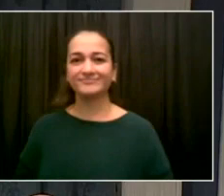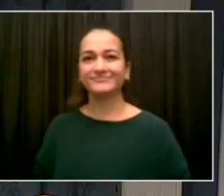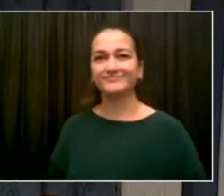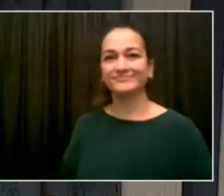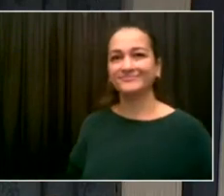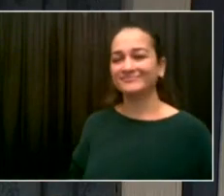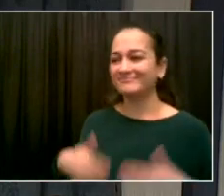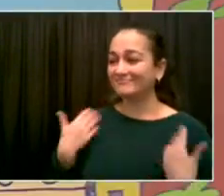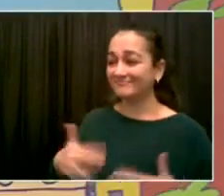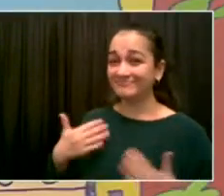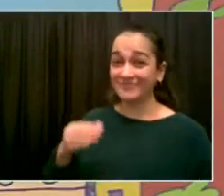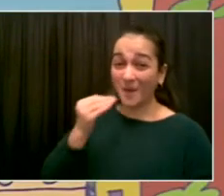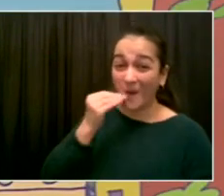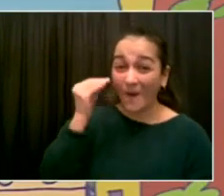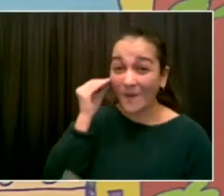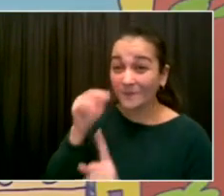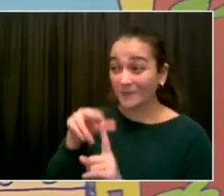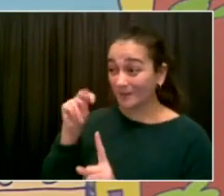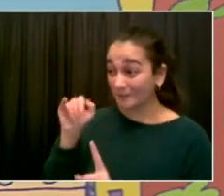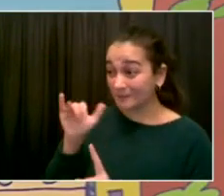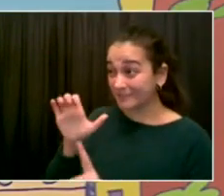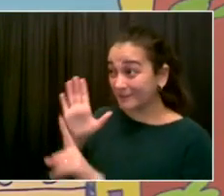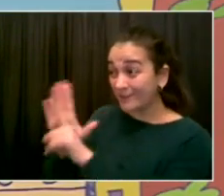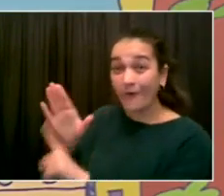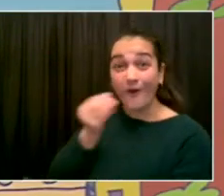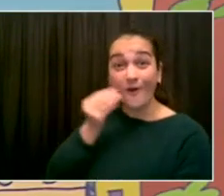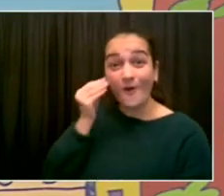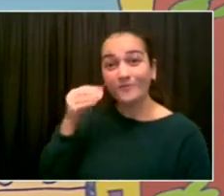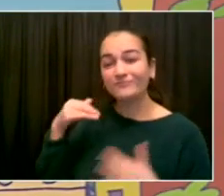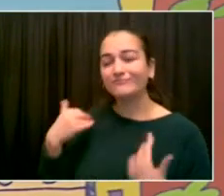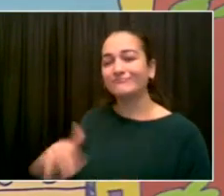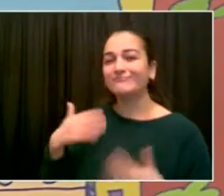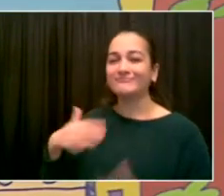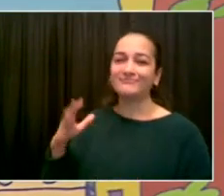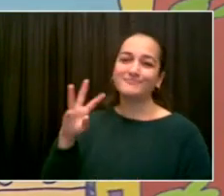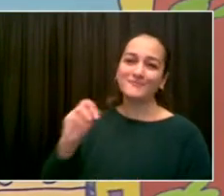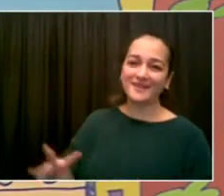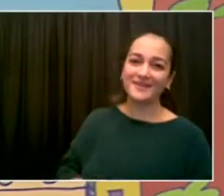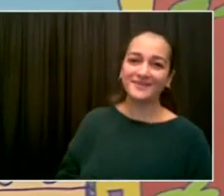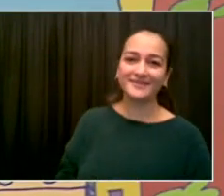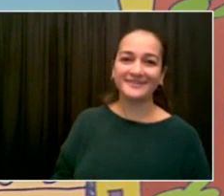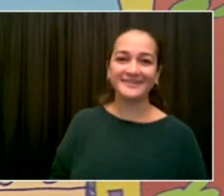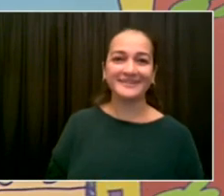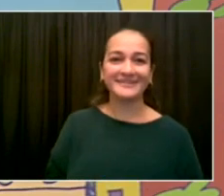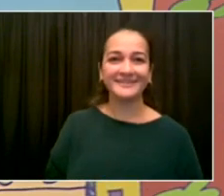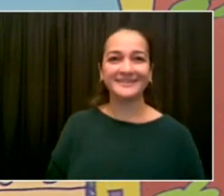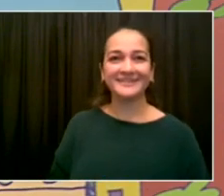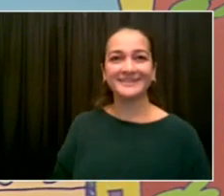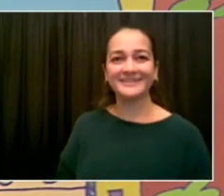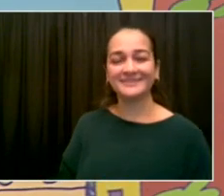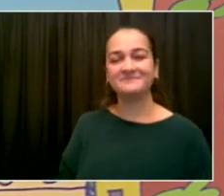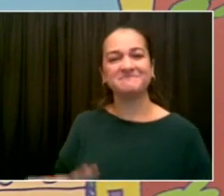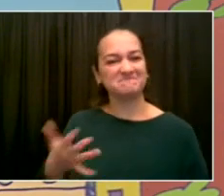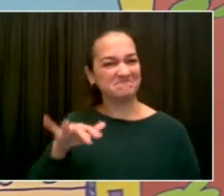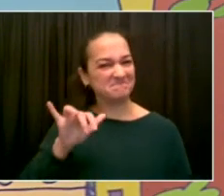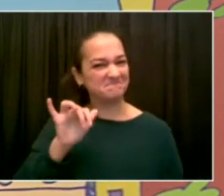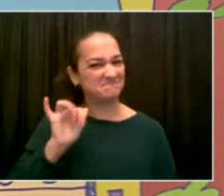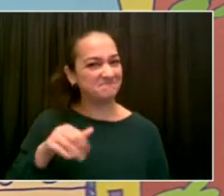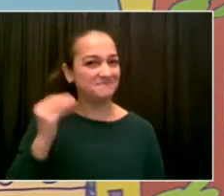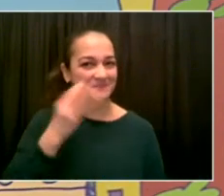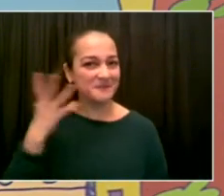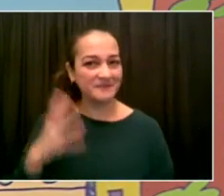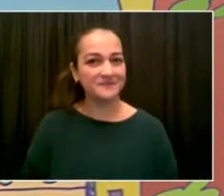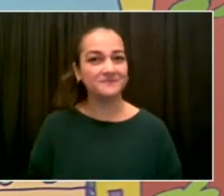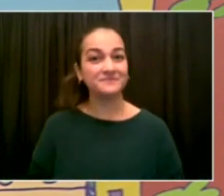today, this is what inspires me every day about the city. The people. The buildings are beautiful, the famous sights and attractions, but it's the people in New York City that